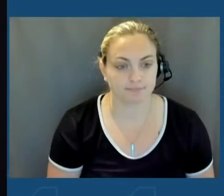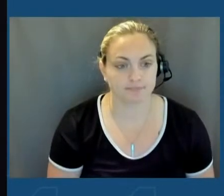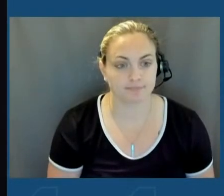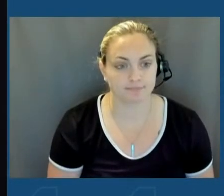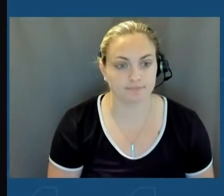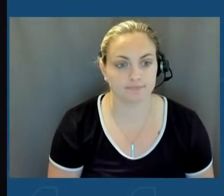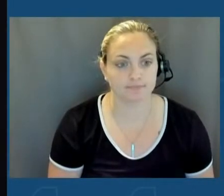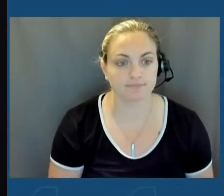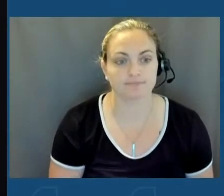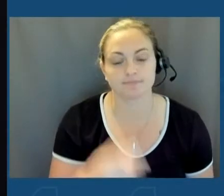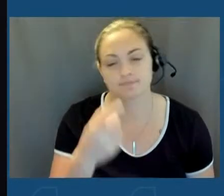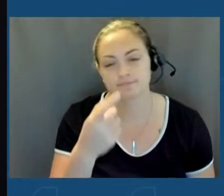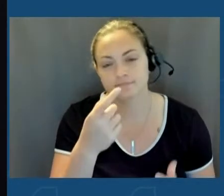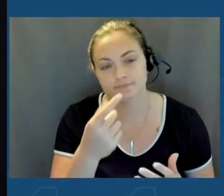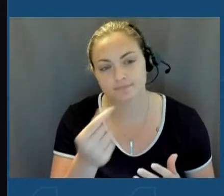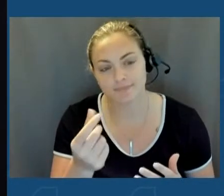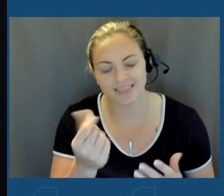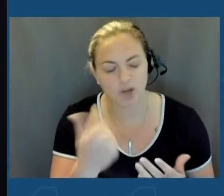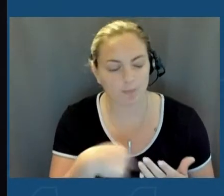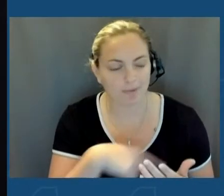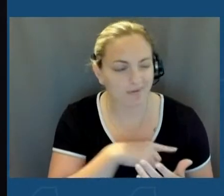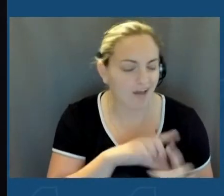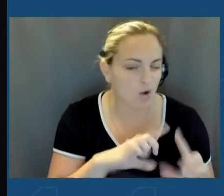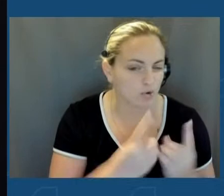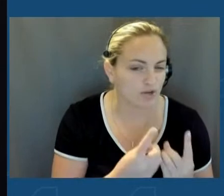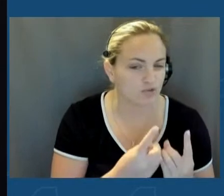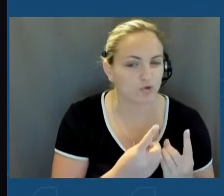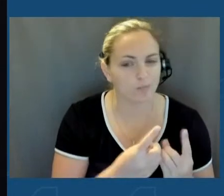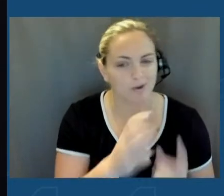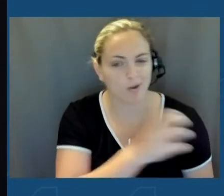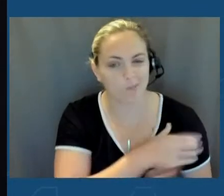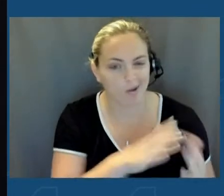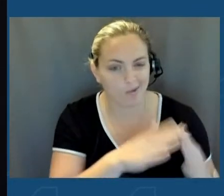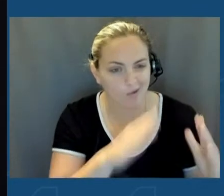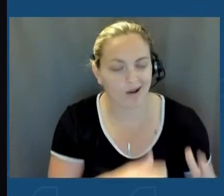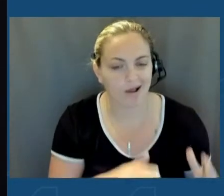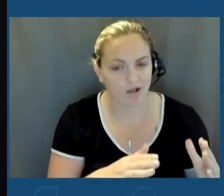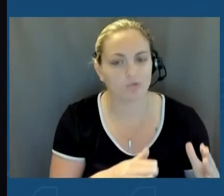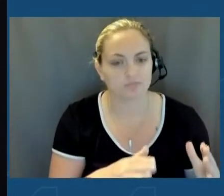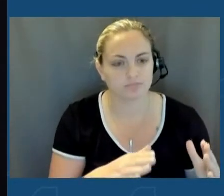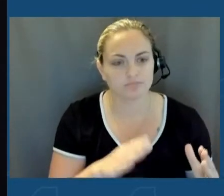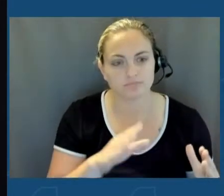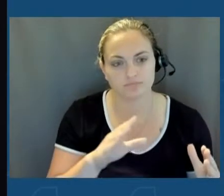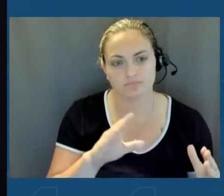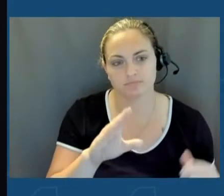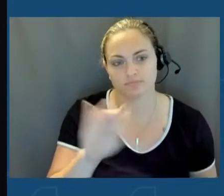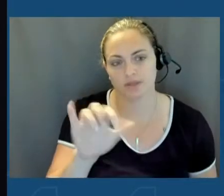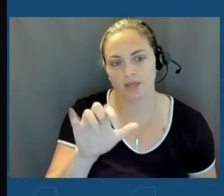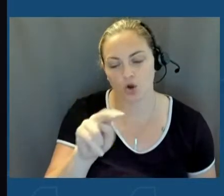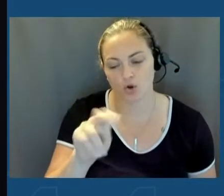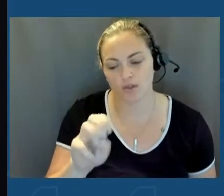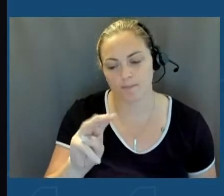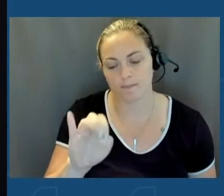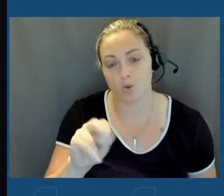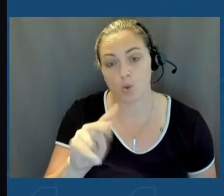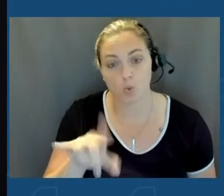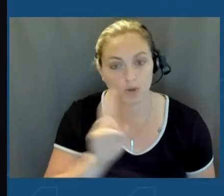And a little bit of out district, but still a powerhouse in her own right, is Carolyn Maloney. Congresswoman Carolyn Maloney has joined us.